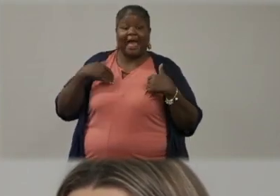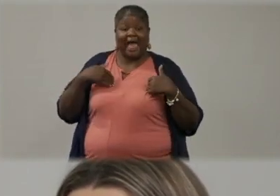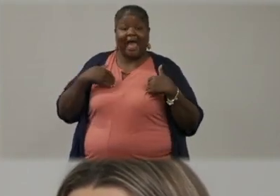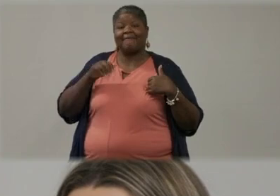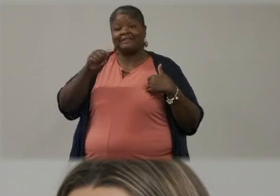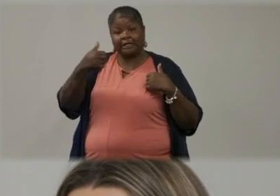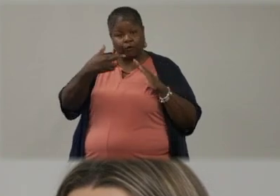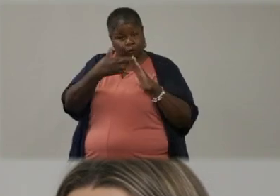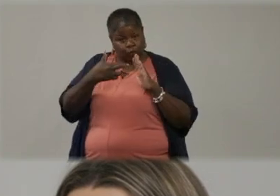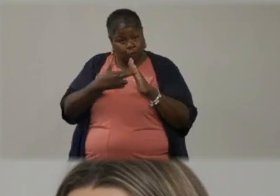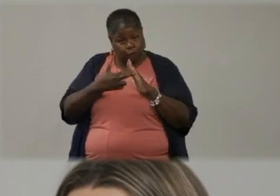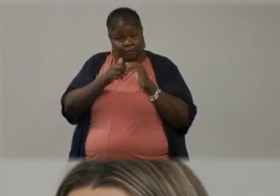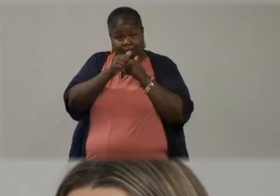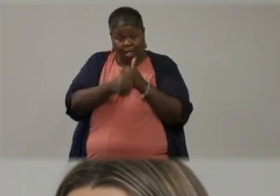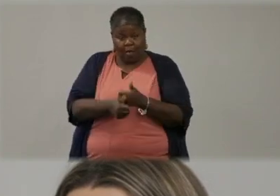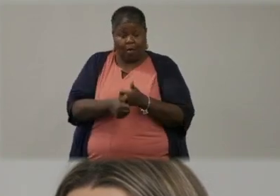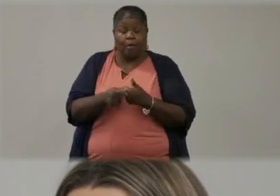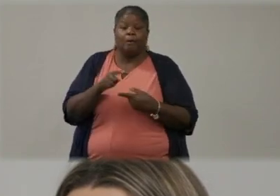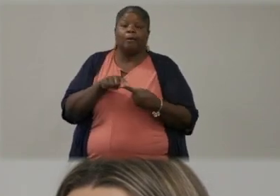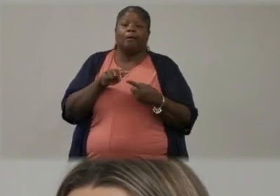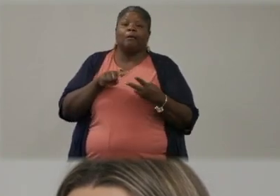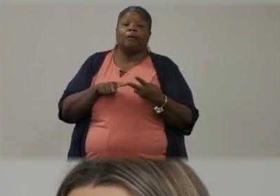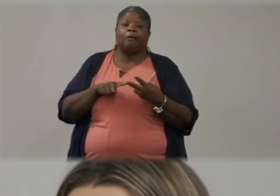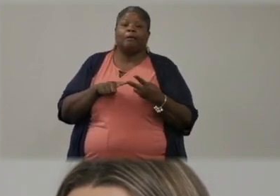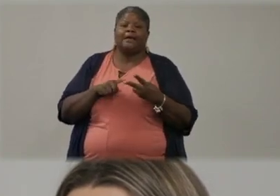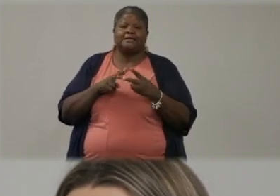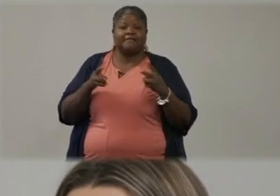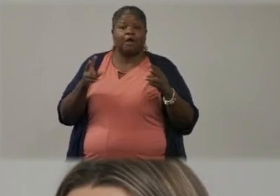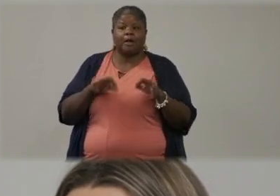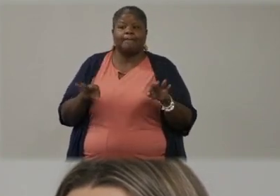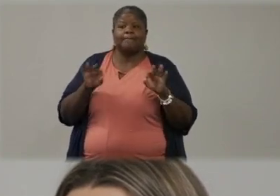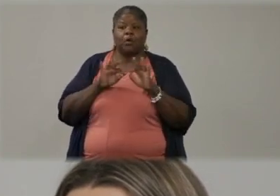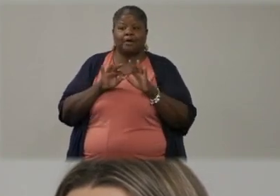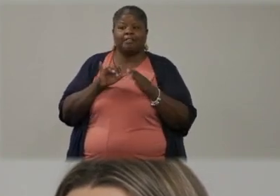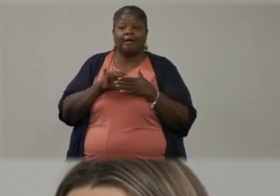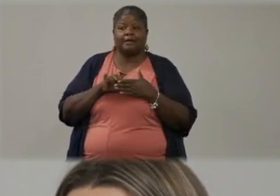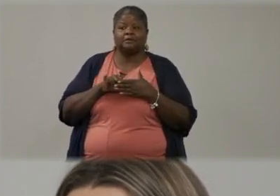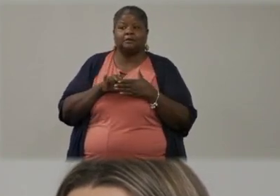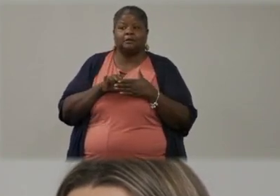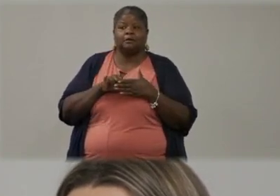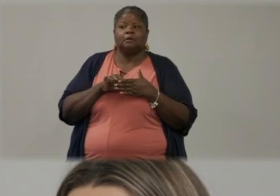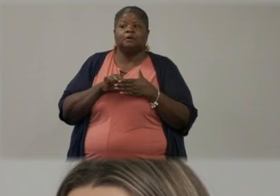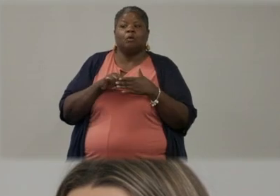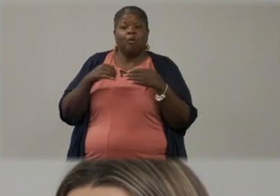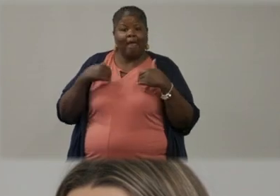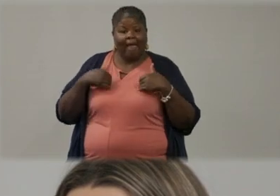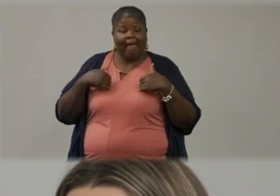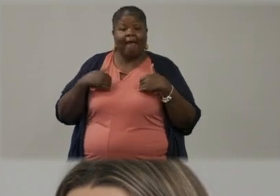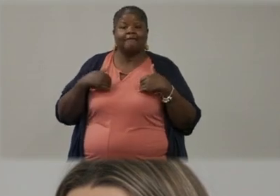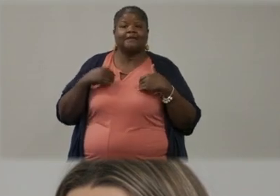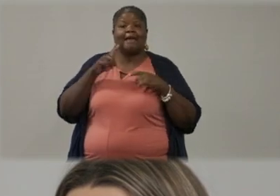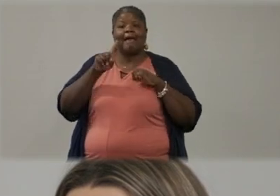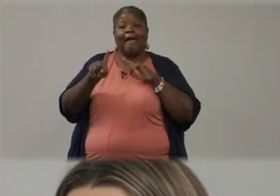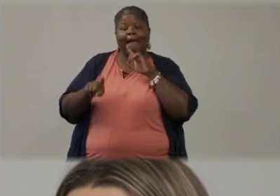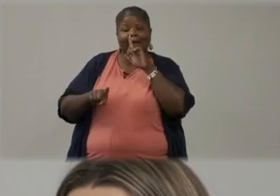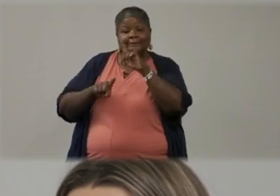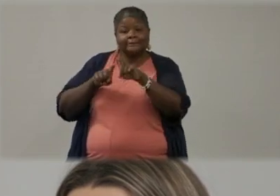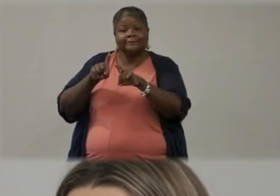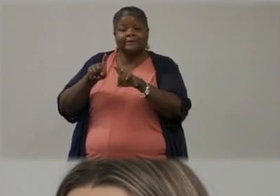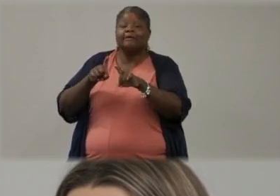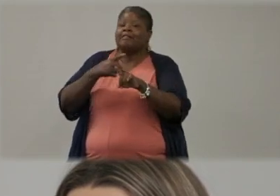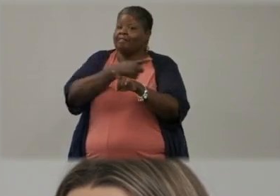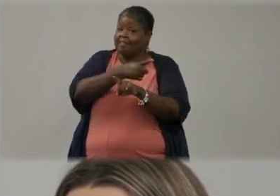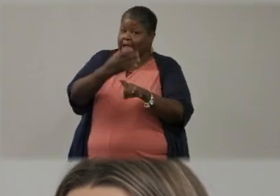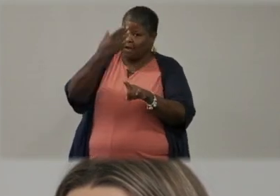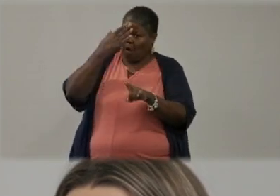10 rules. And it's very important that we ask certain questions, and they know